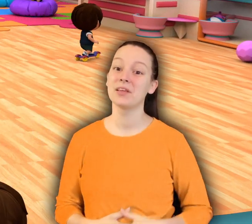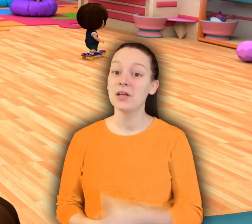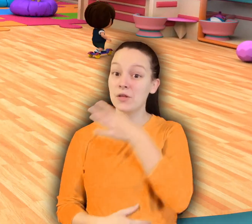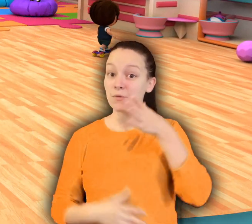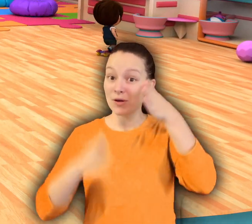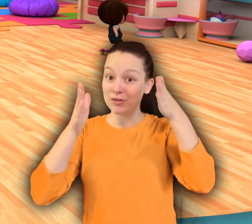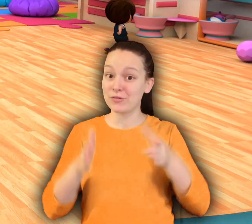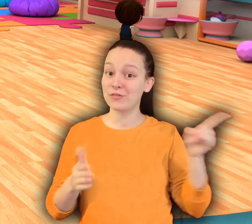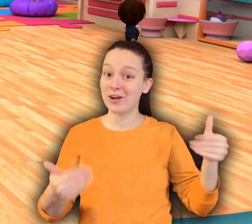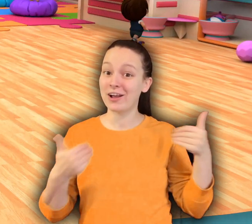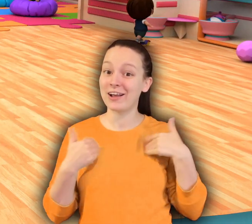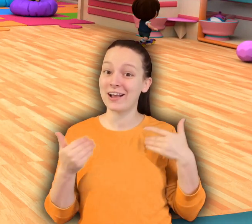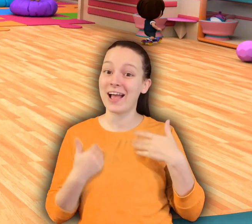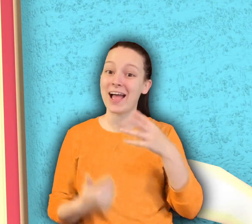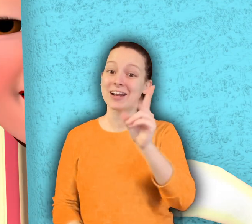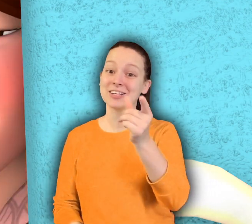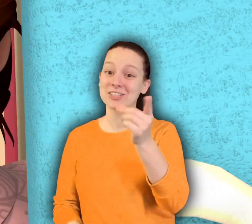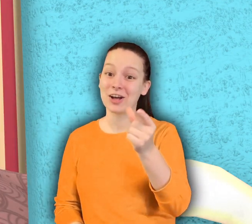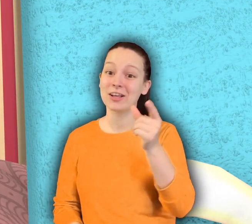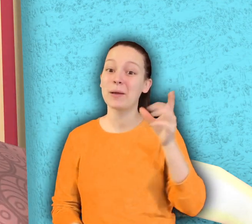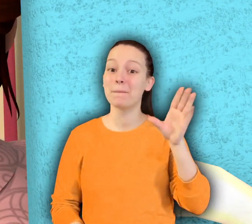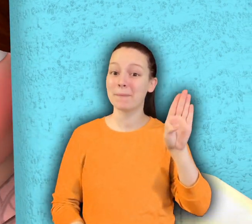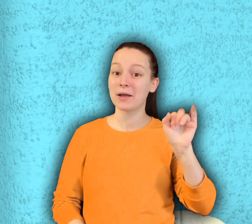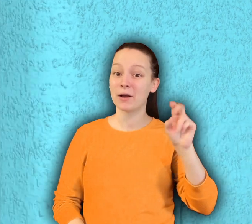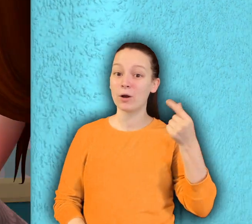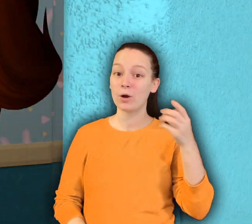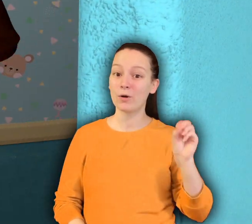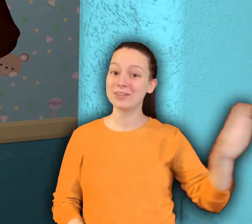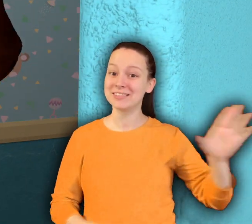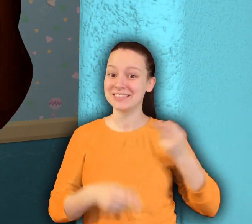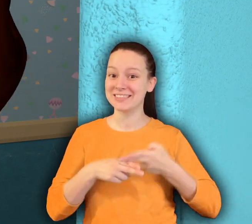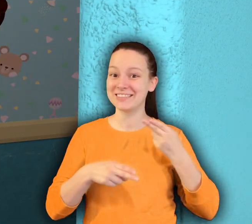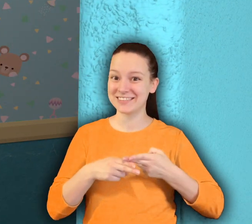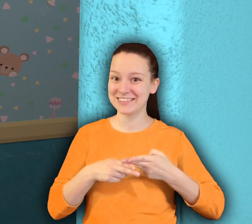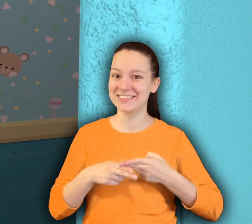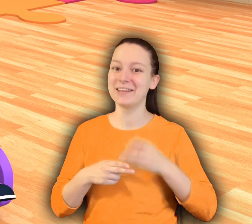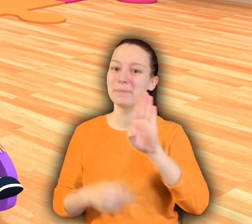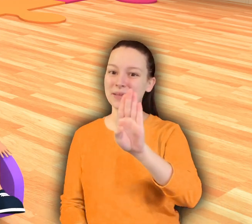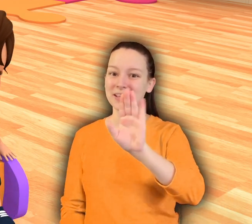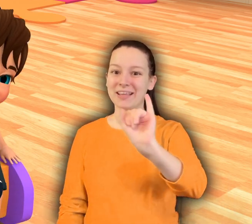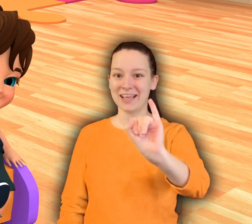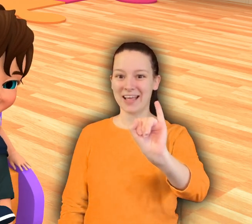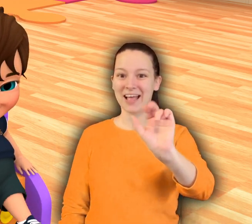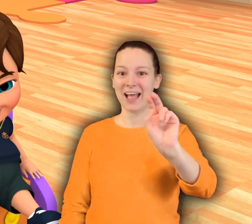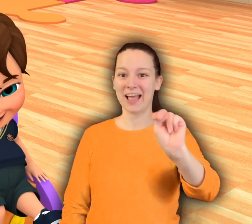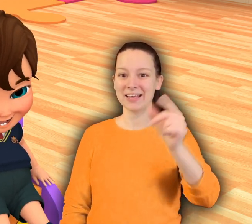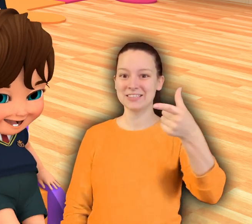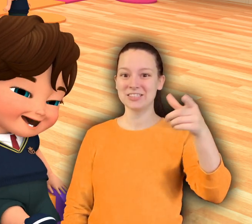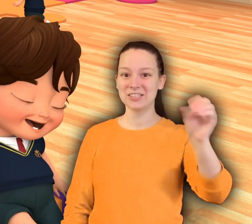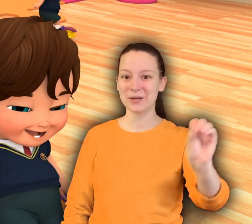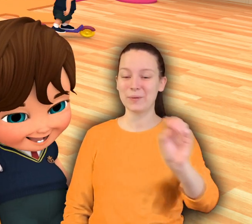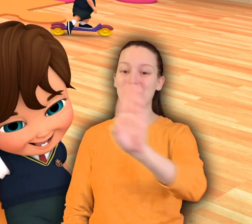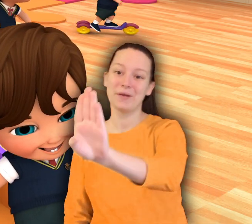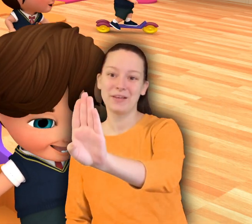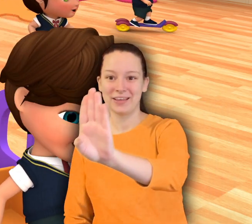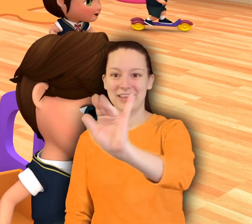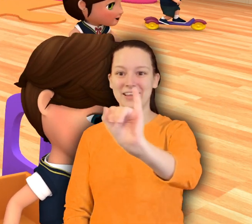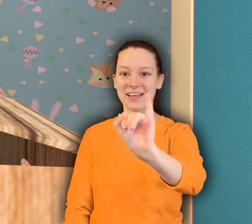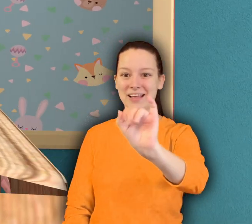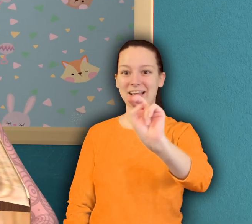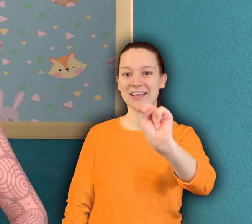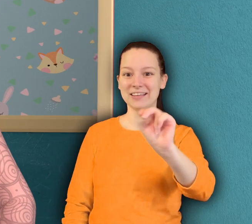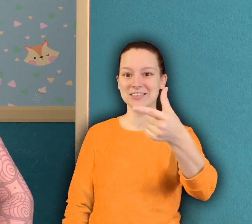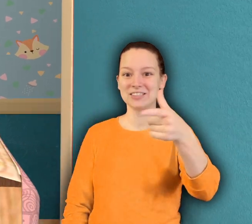There was a farmer, had a dog And Bingo was his name-o B-I-N-G-O, B